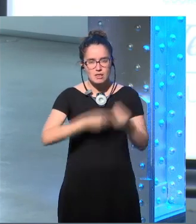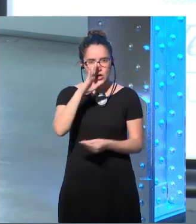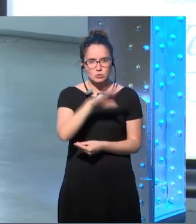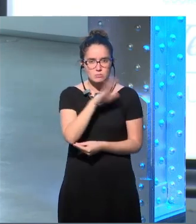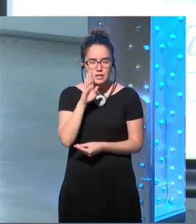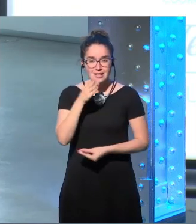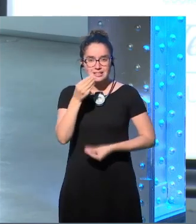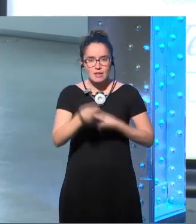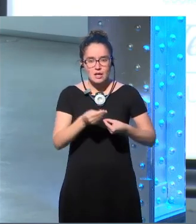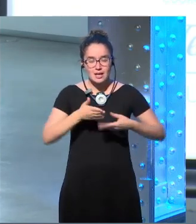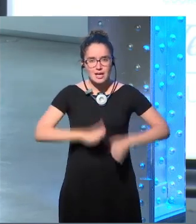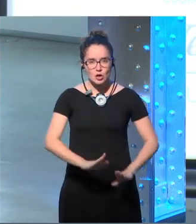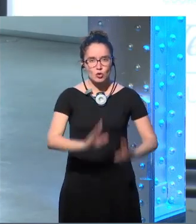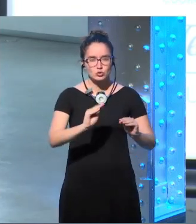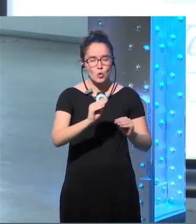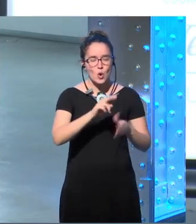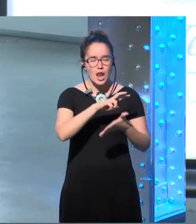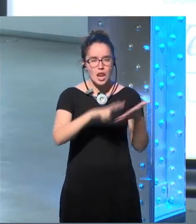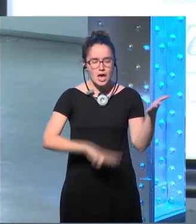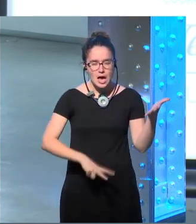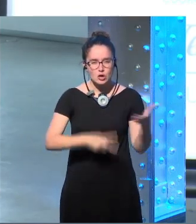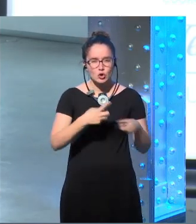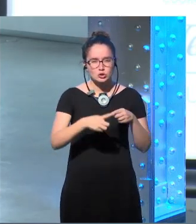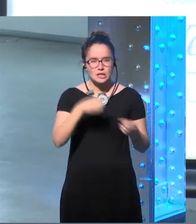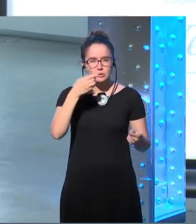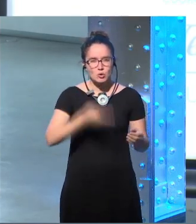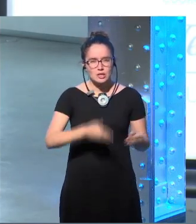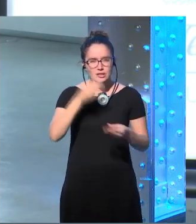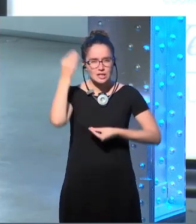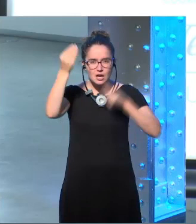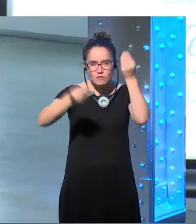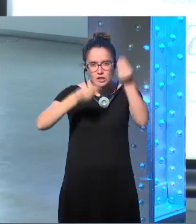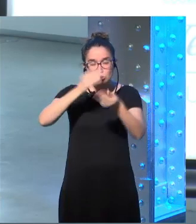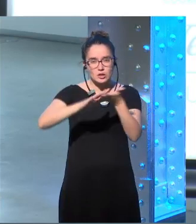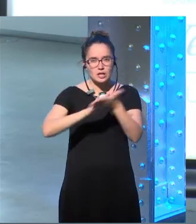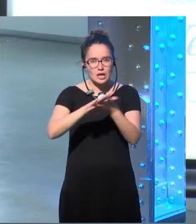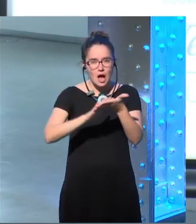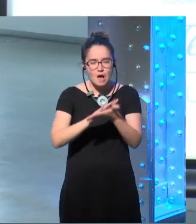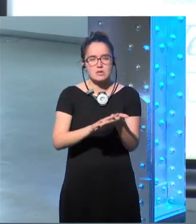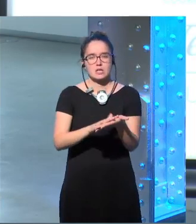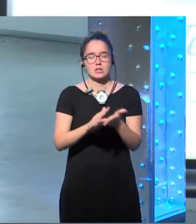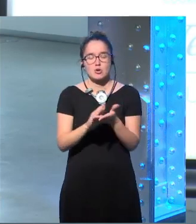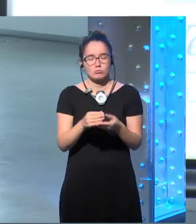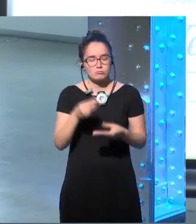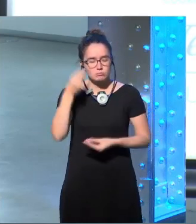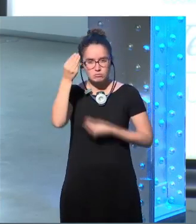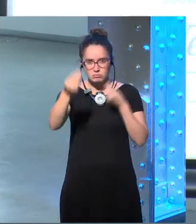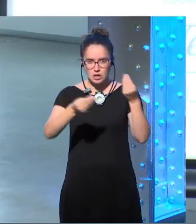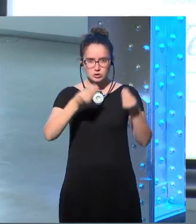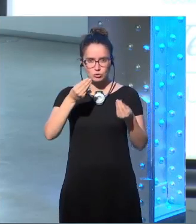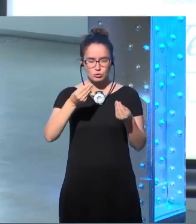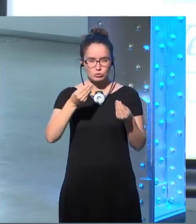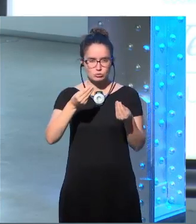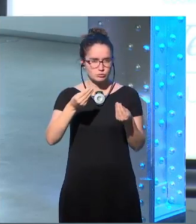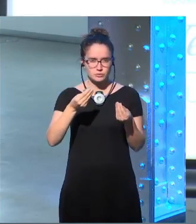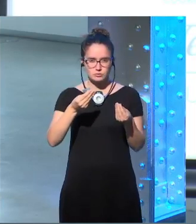read relevant things, to think about them, to debate and discuss, and I think that fosters both creative and